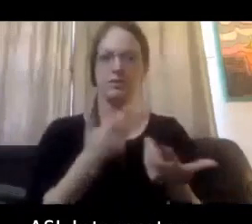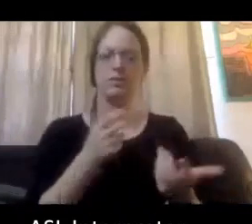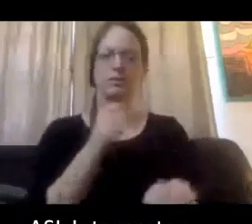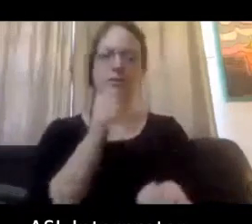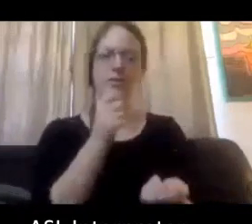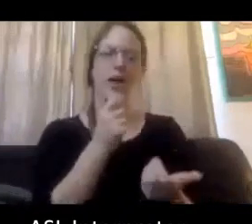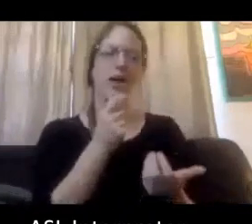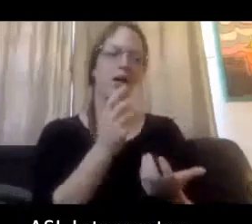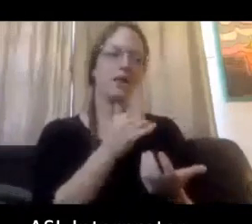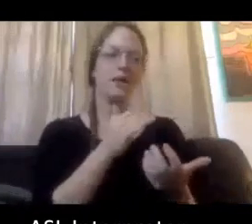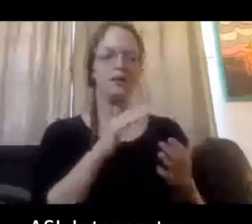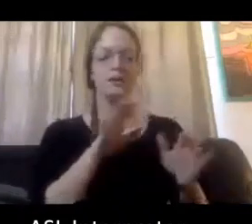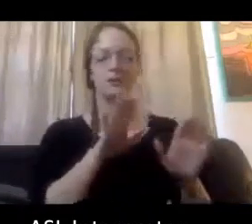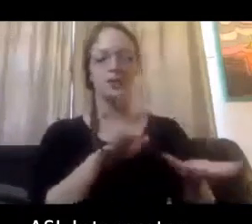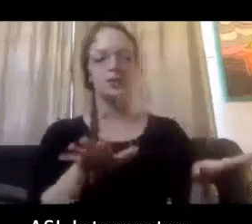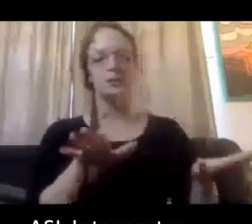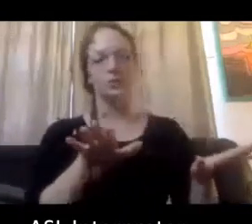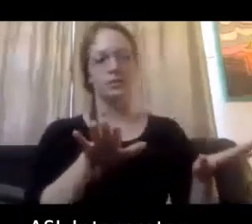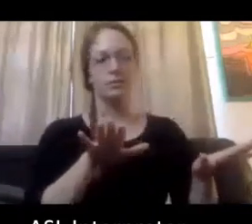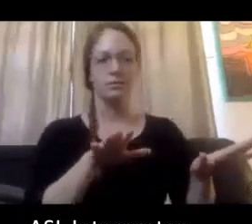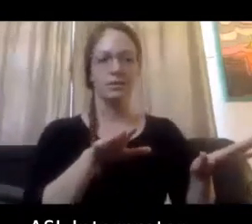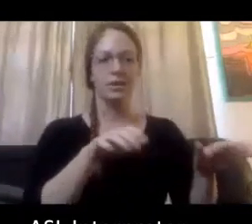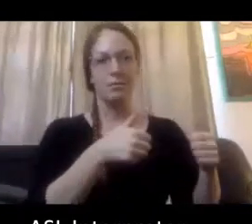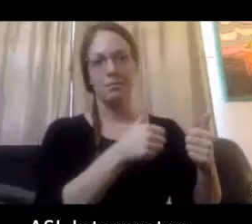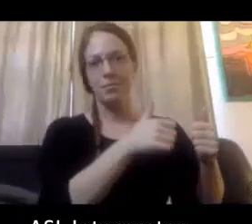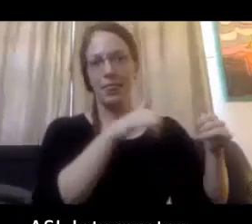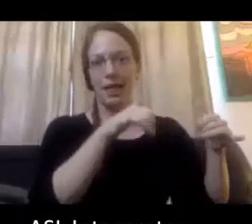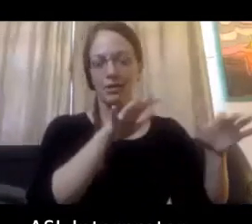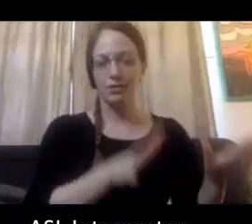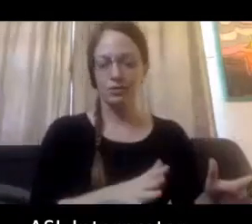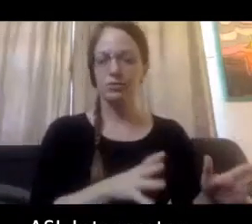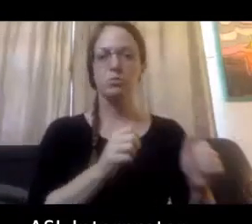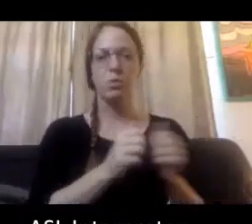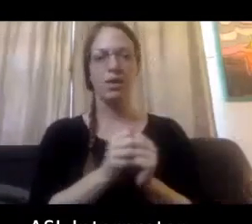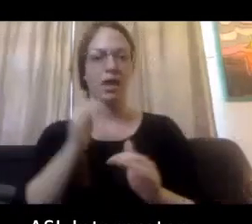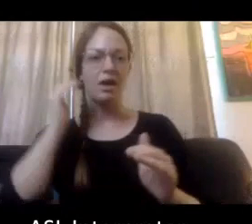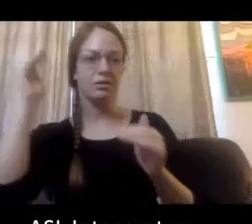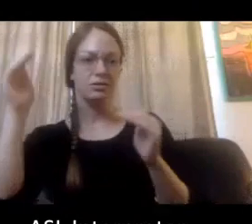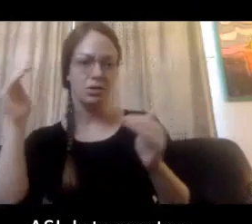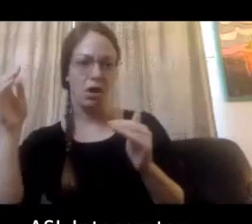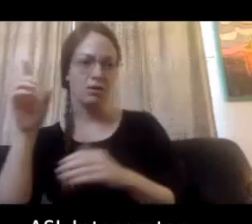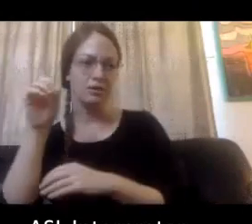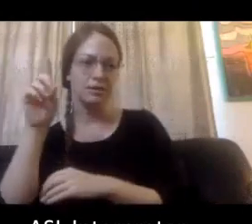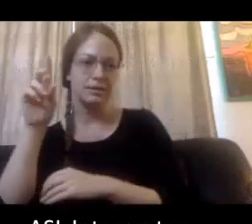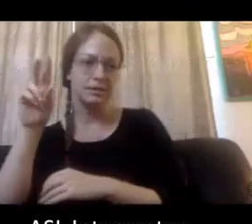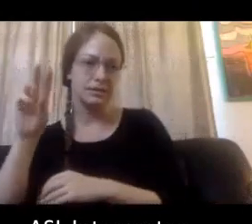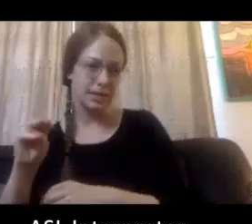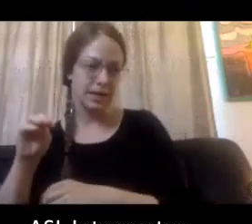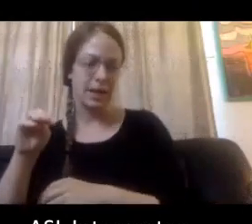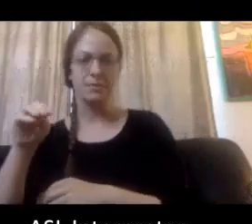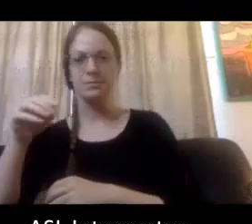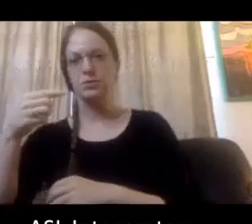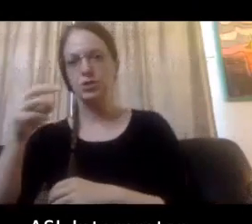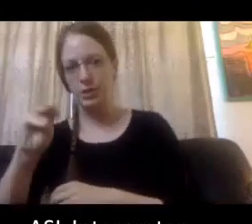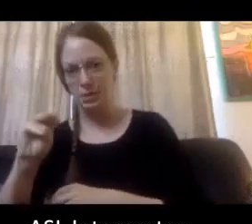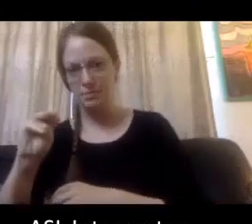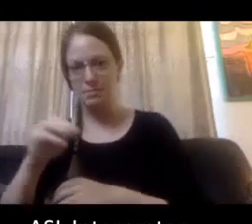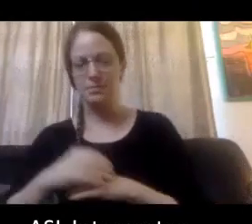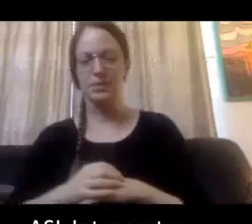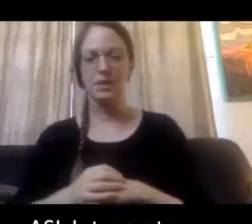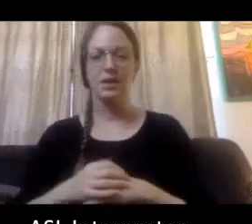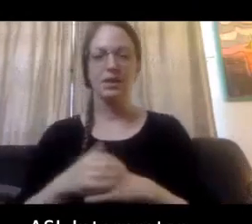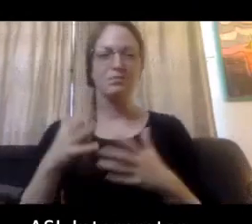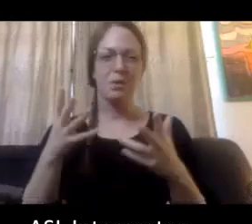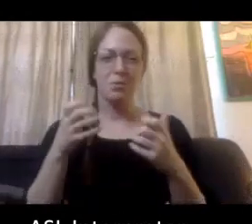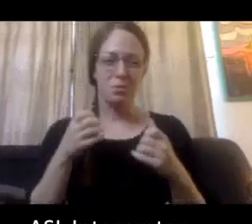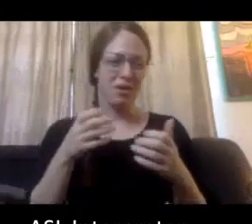DM or like an experienced GM. We've tried to build the game so that 13 plus can actually run whole